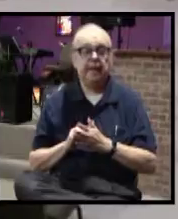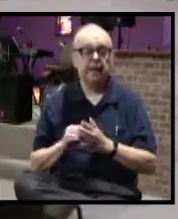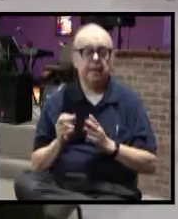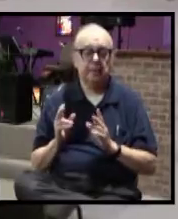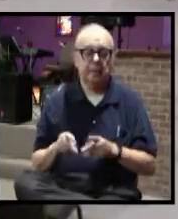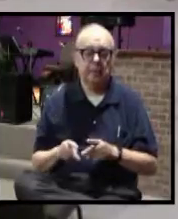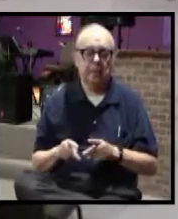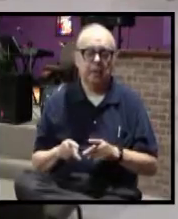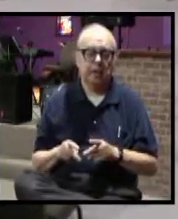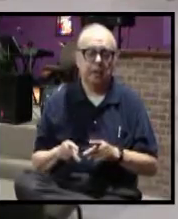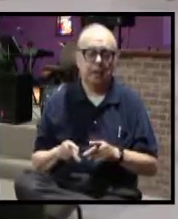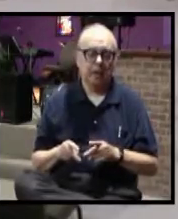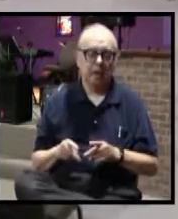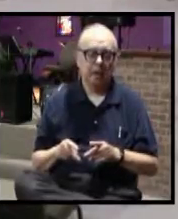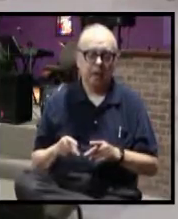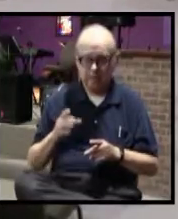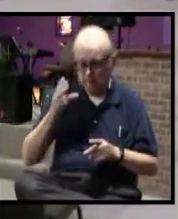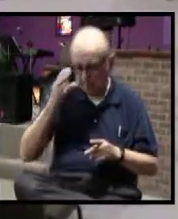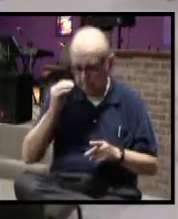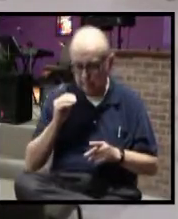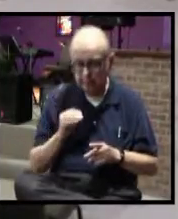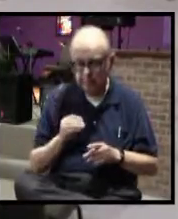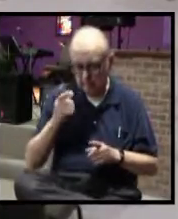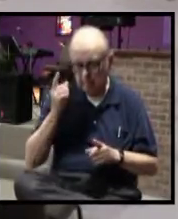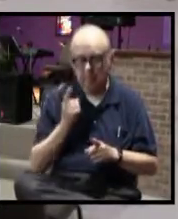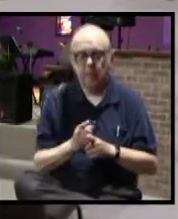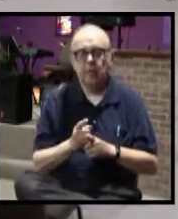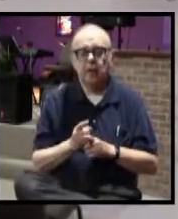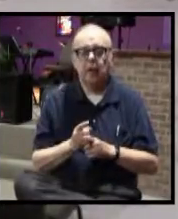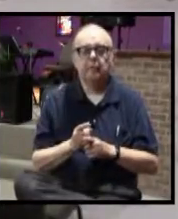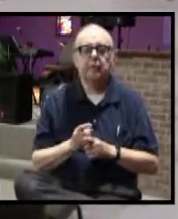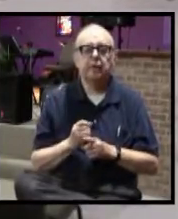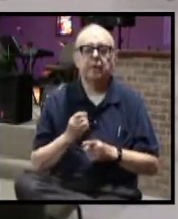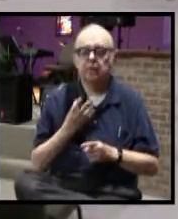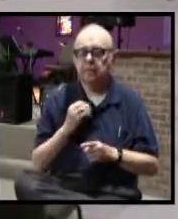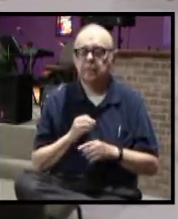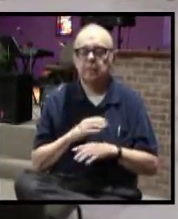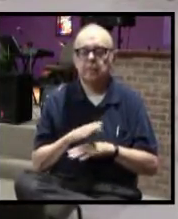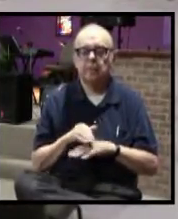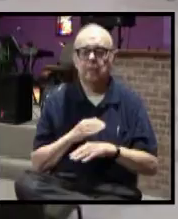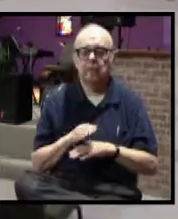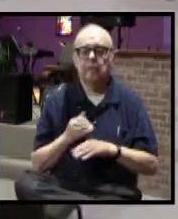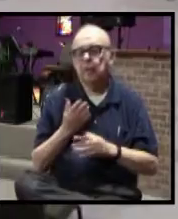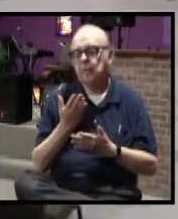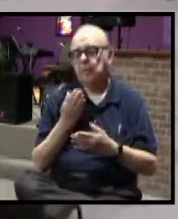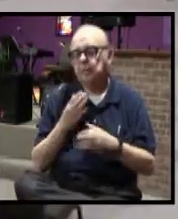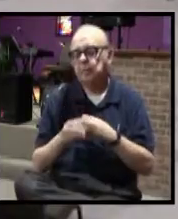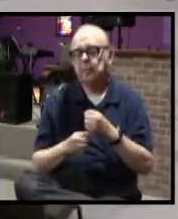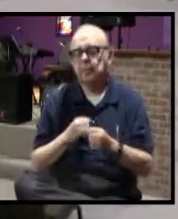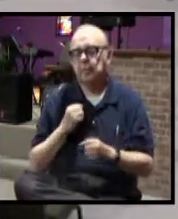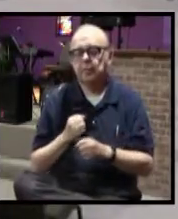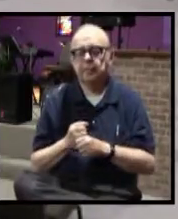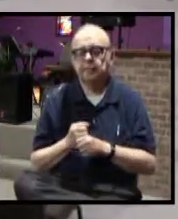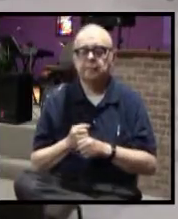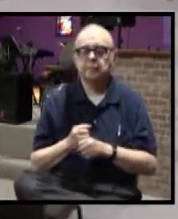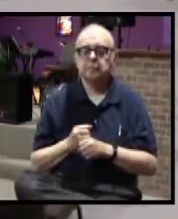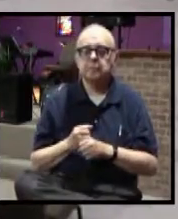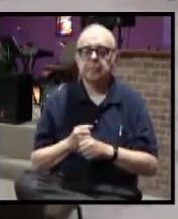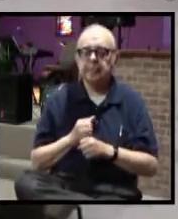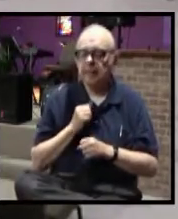conversation with him either. Christopher's brothers have had many, many sleepovers over the year, obviously in front of him.